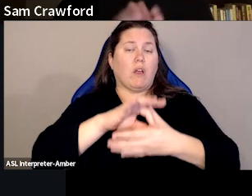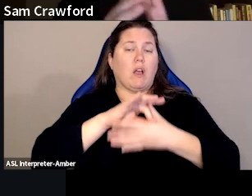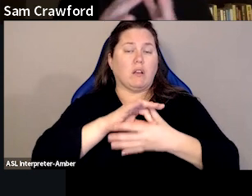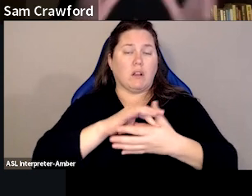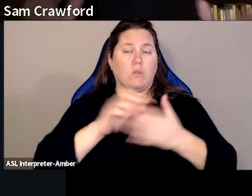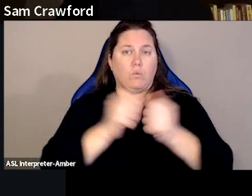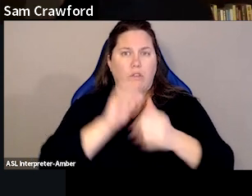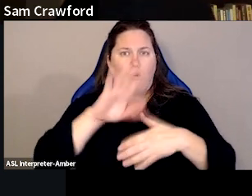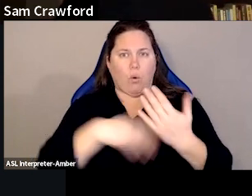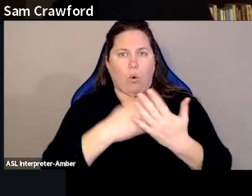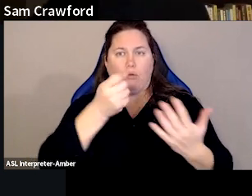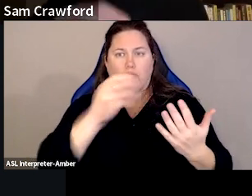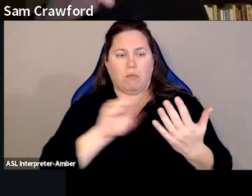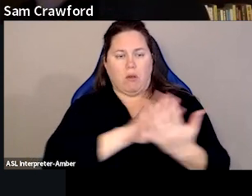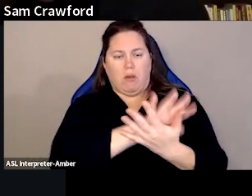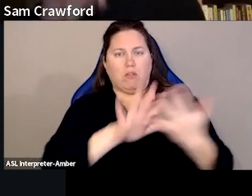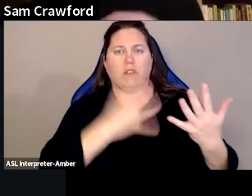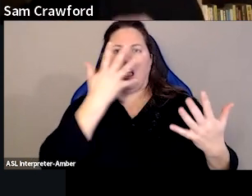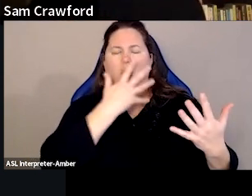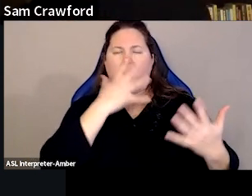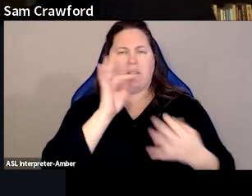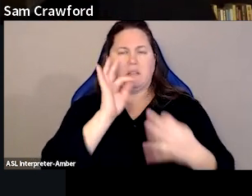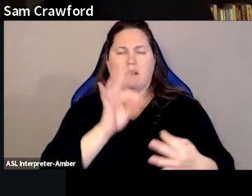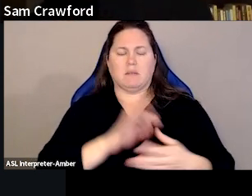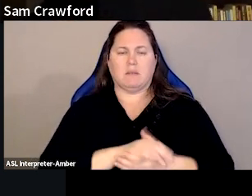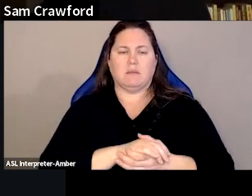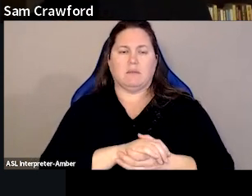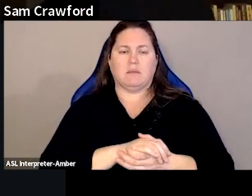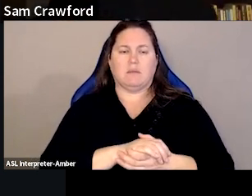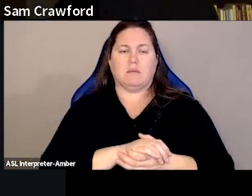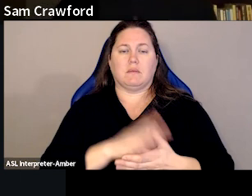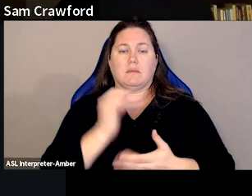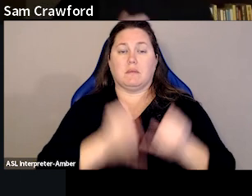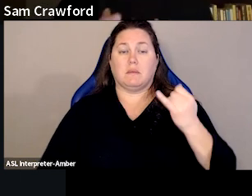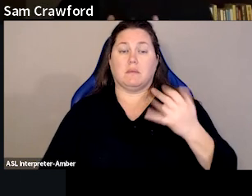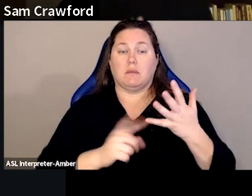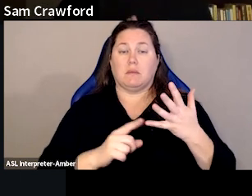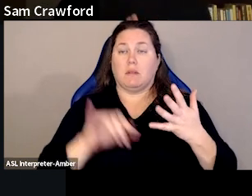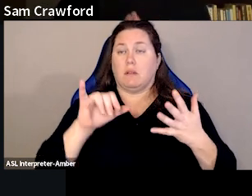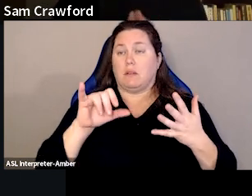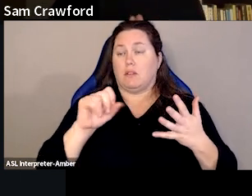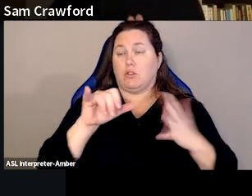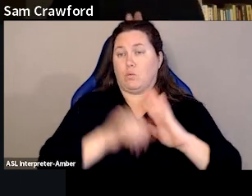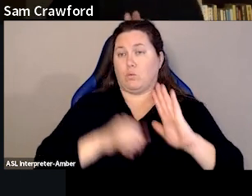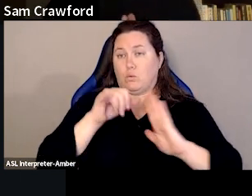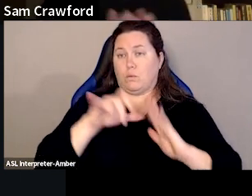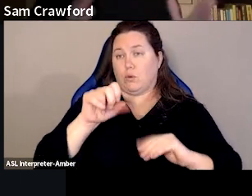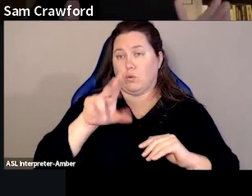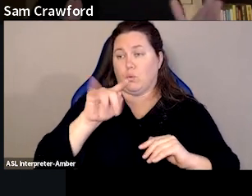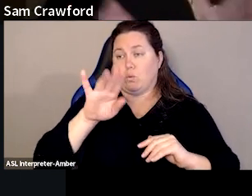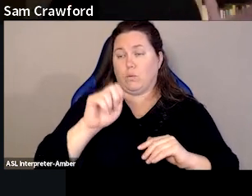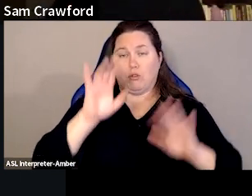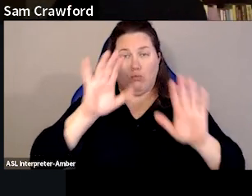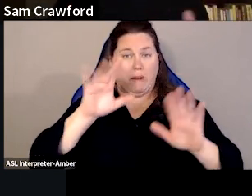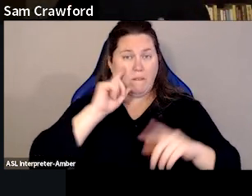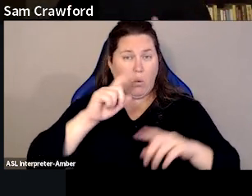profiles just looks fantastic. Then we've got YouTube. So YouTube is great for hosting videos, and you don't